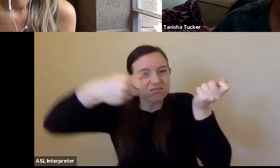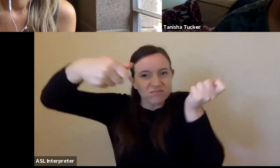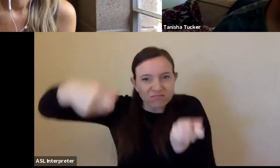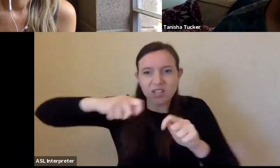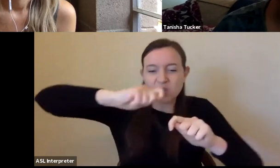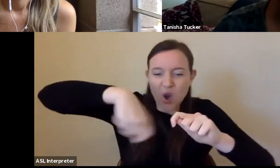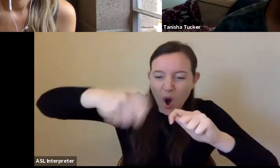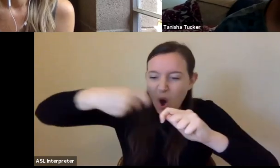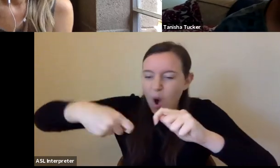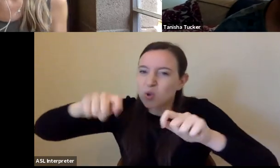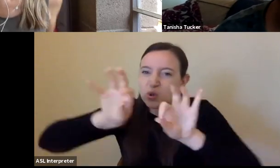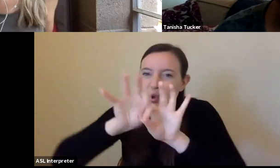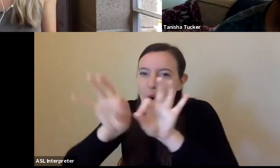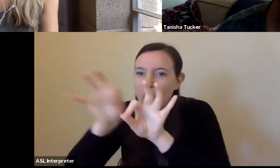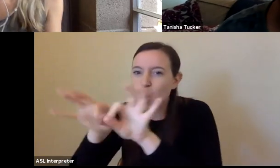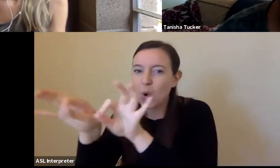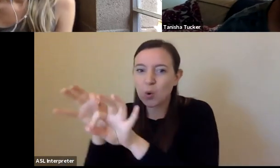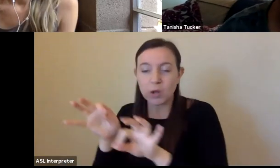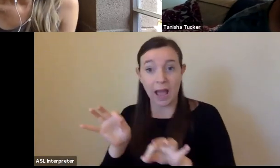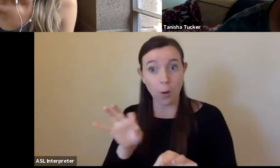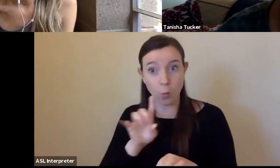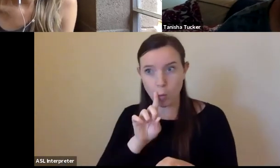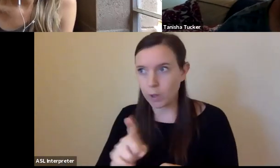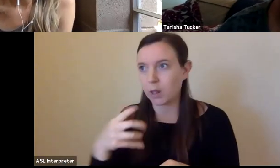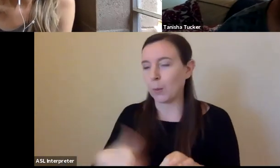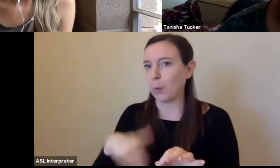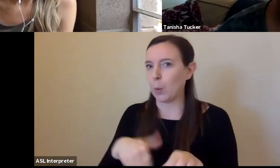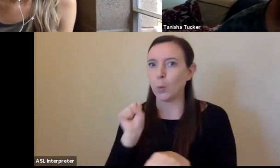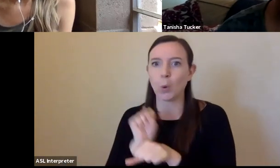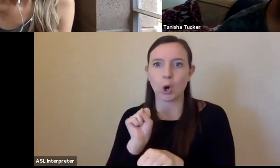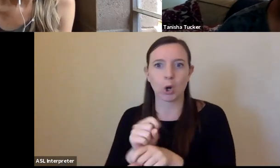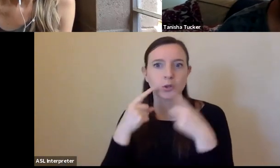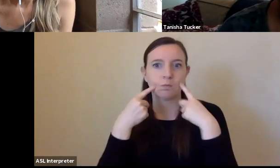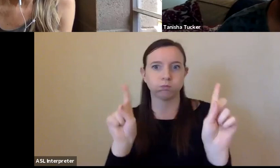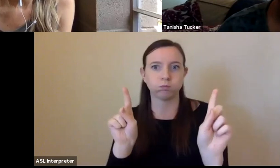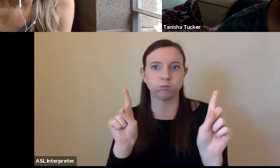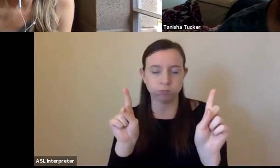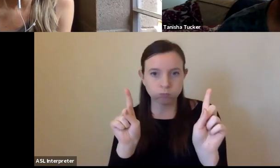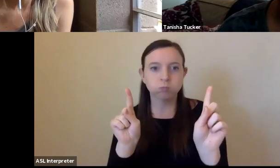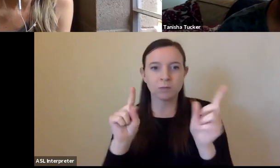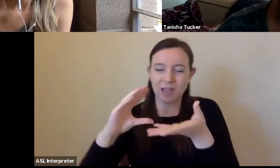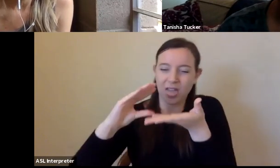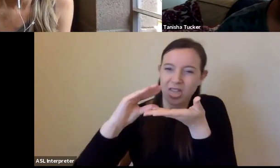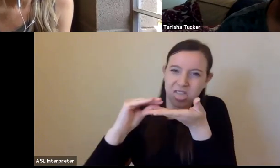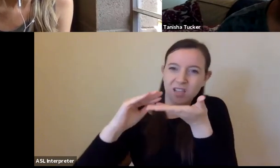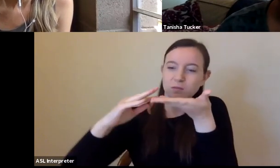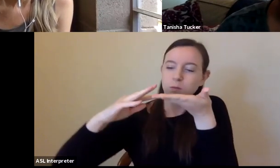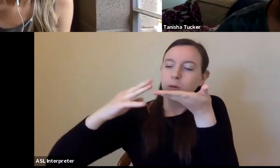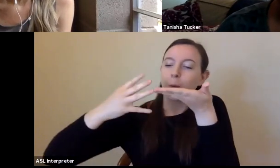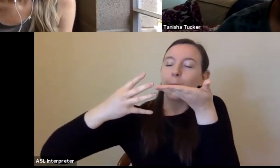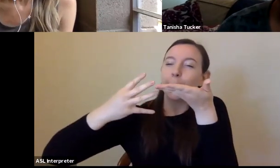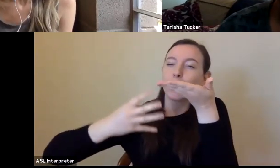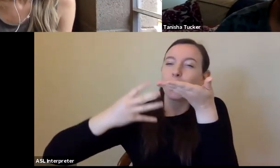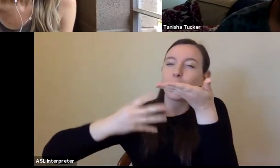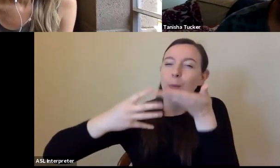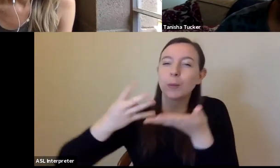and you can strain quite a bit with that. And I remember a conversation we had about some of those tools, and I